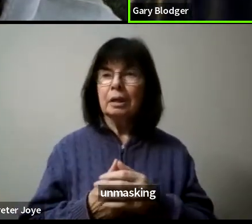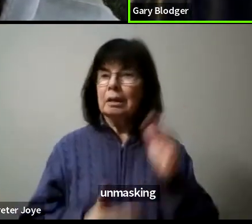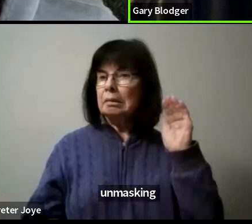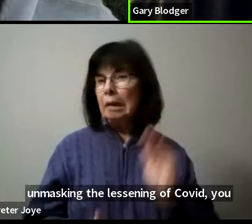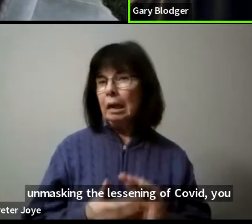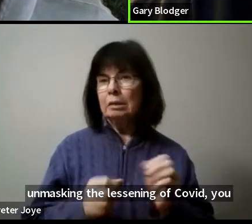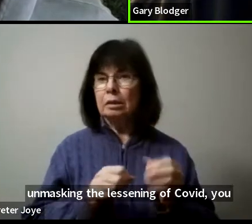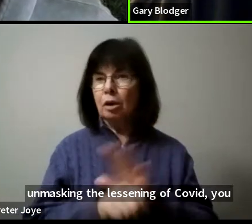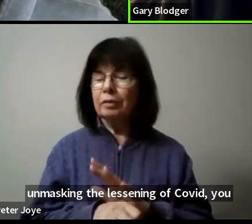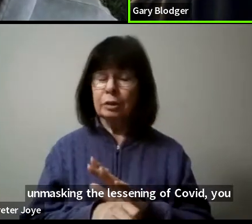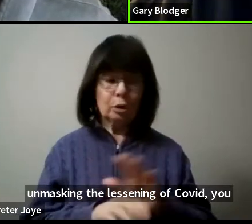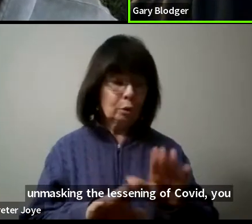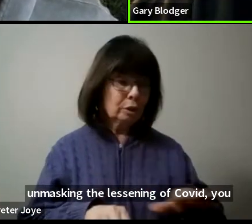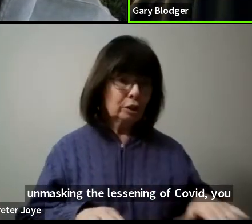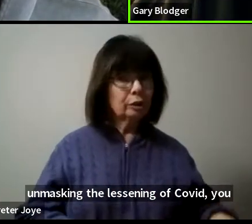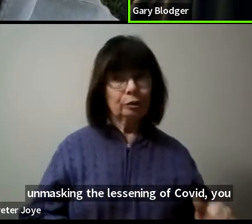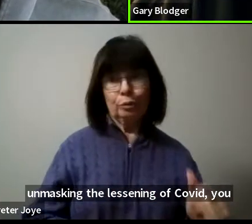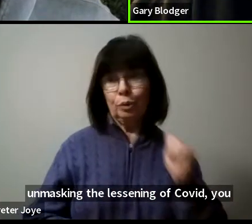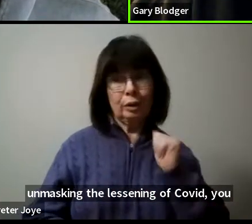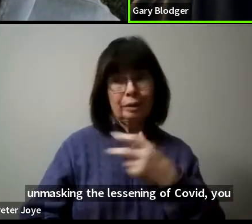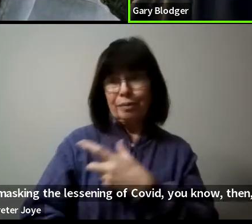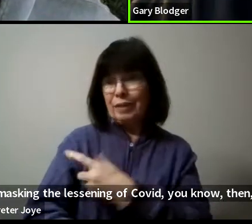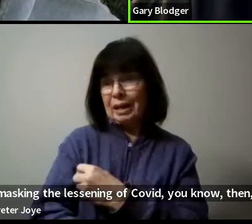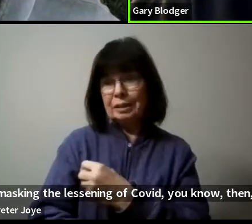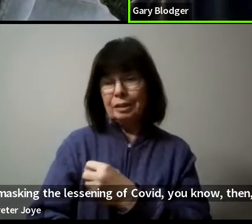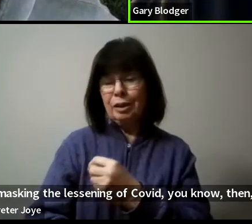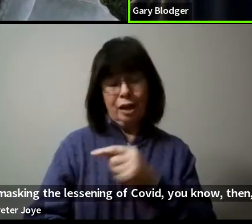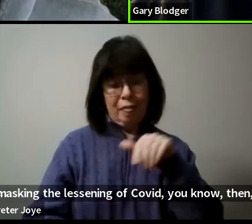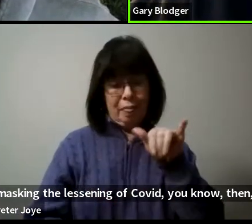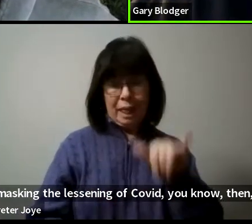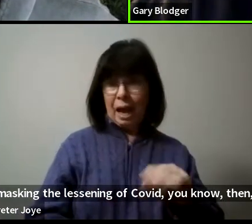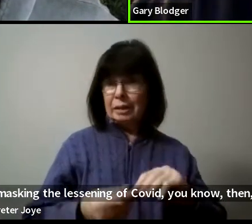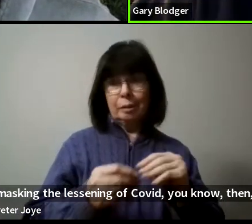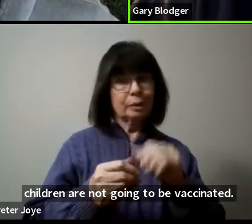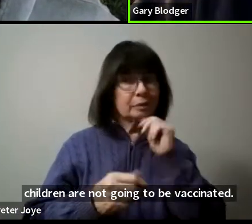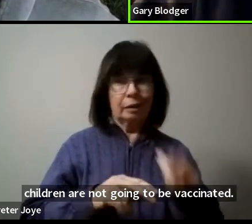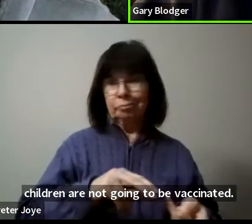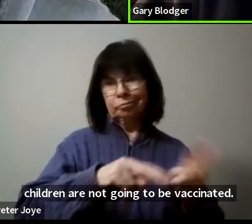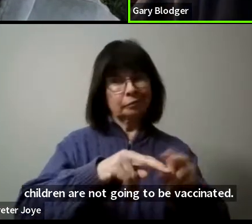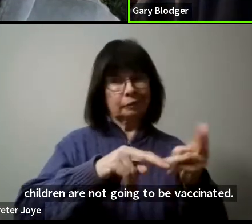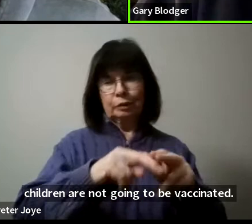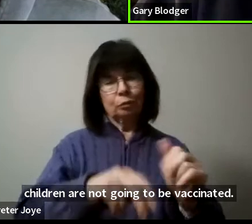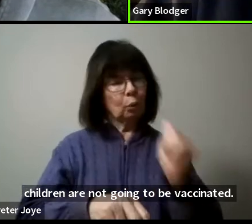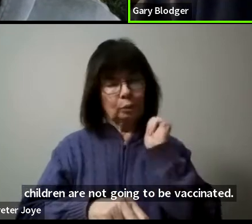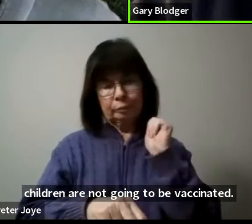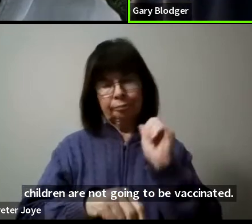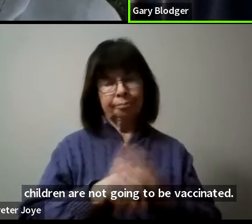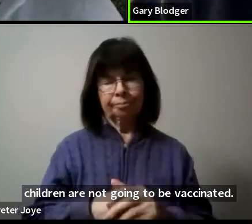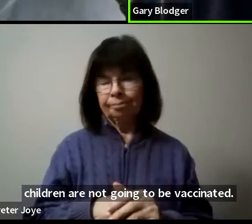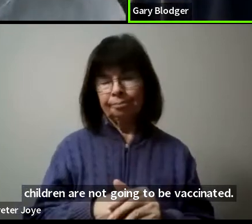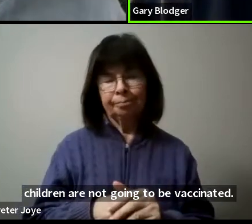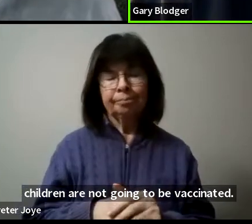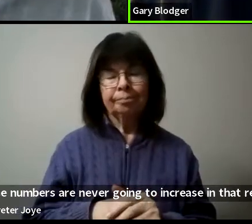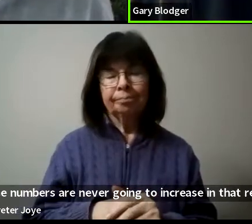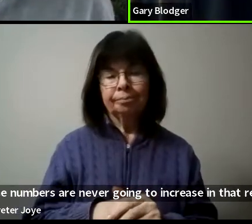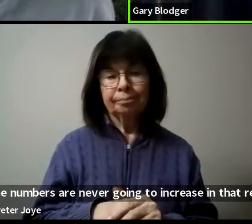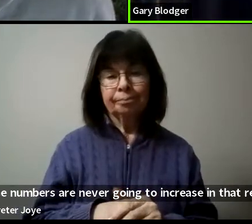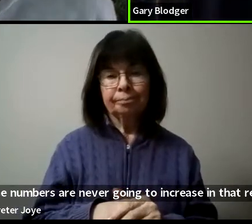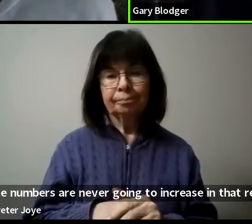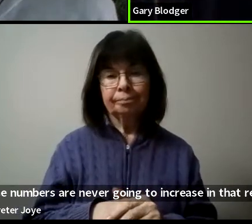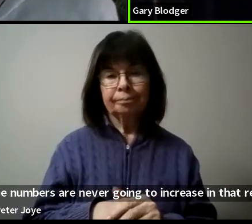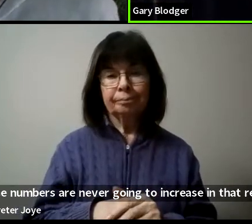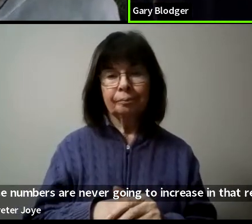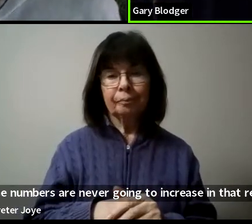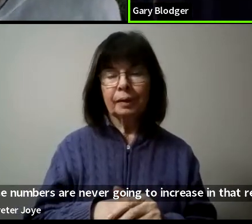then the children are not going to be vaccinated. Those numbers are never going to increase in that regard. So first